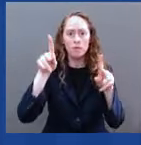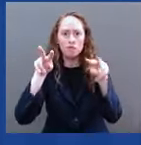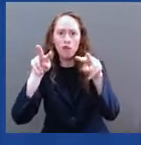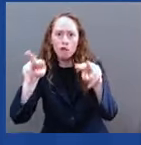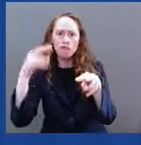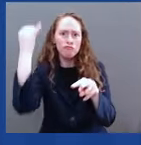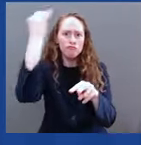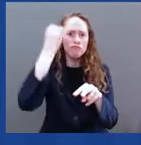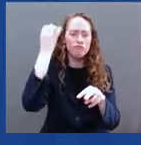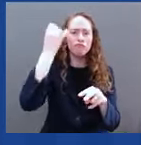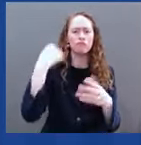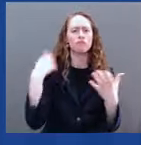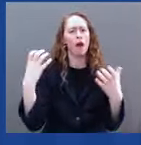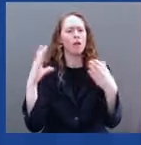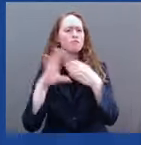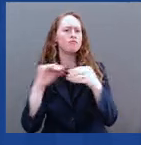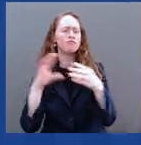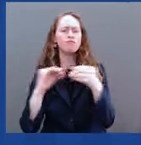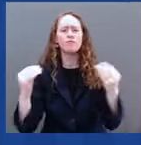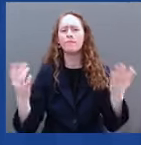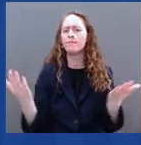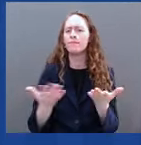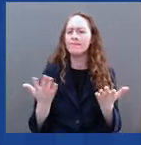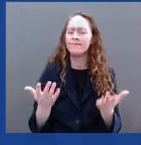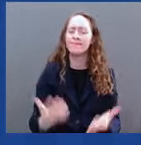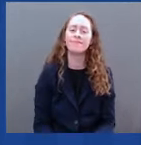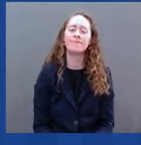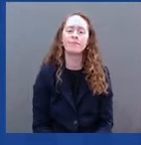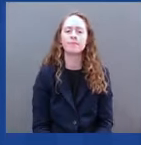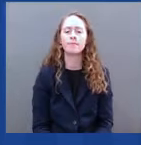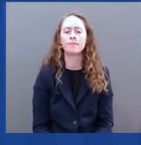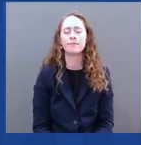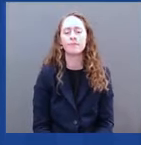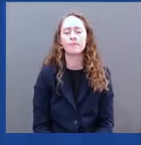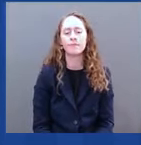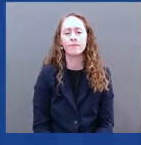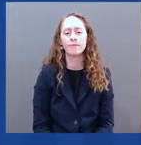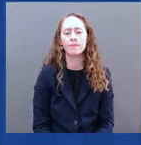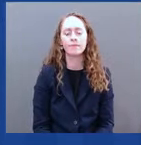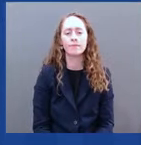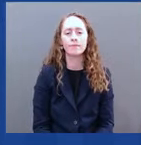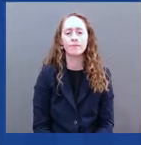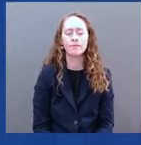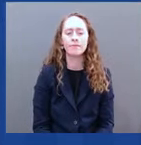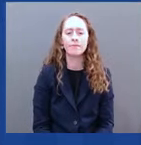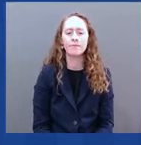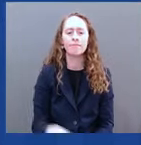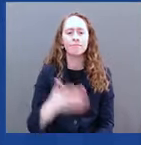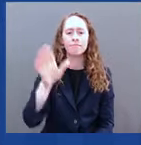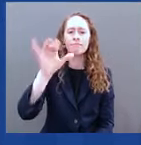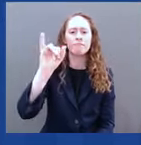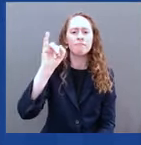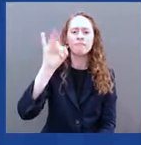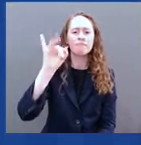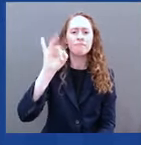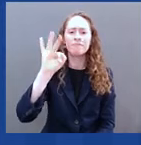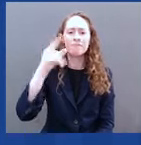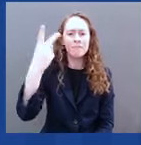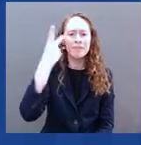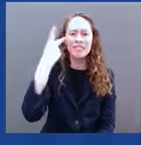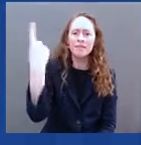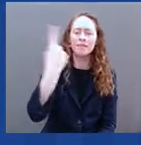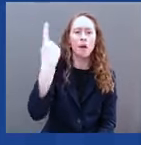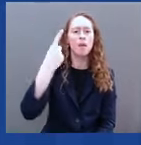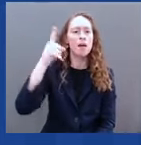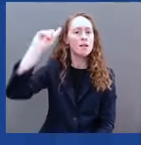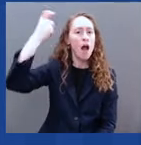broken down and police officers killed and hundreds of people storming in. Or imagine if we saw that happening in the British Parliament